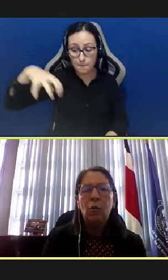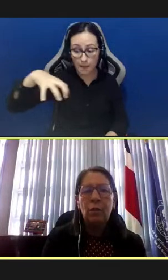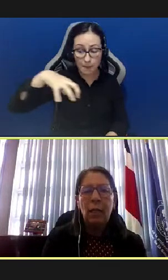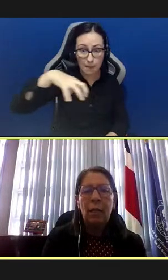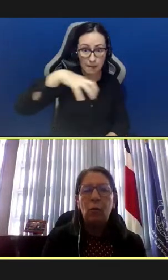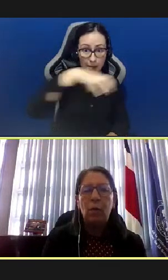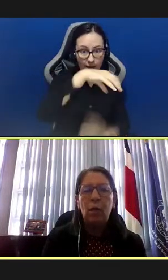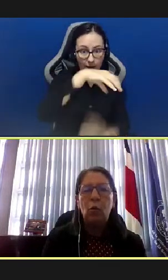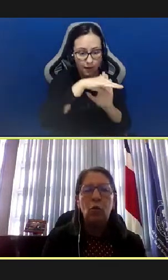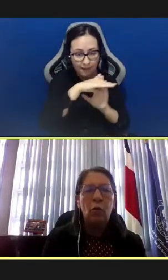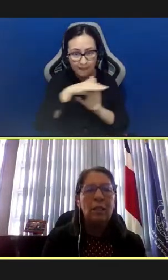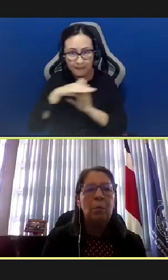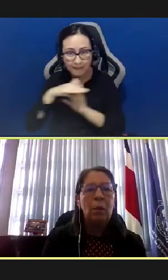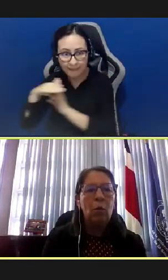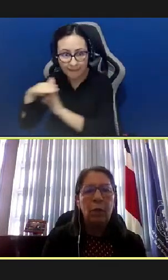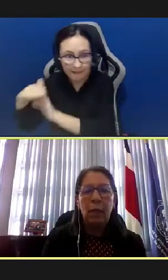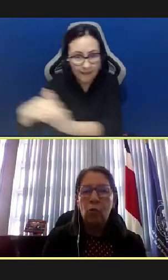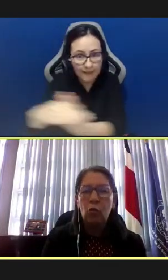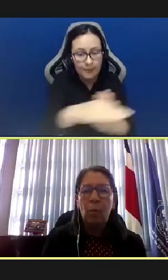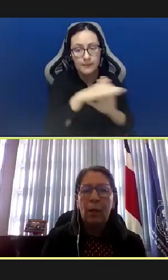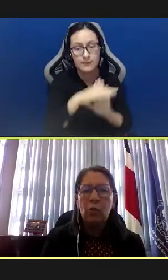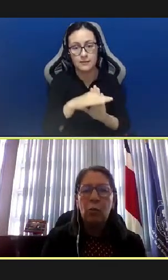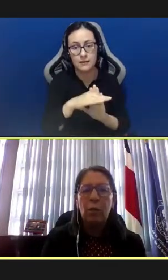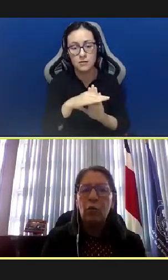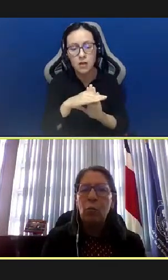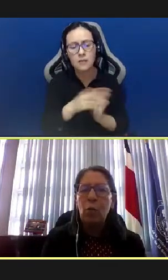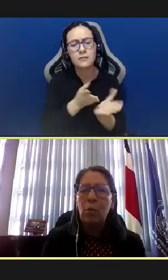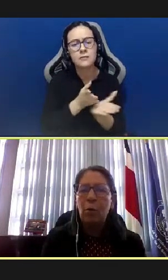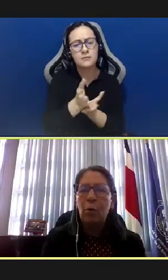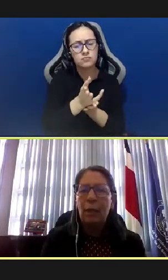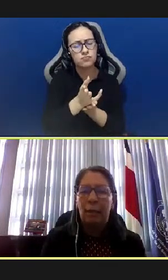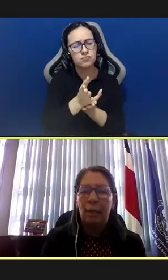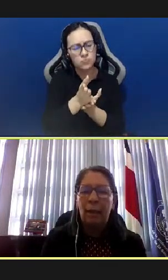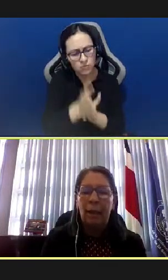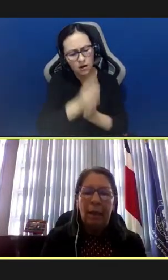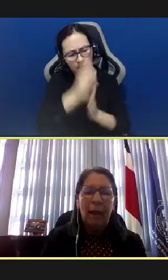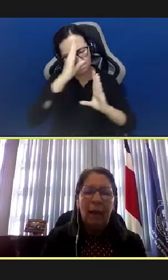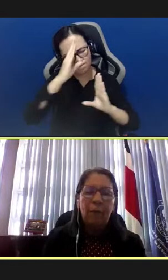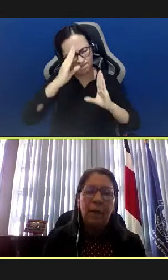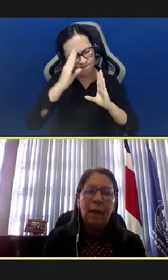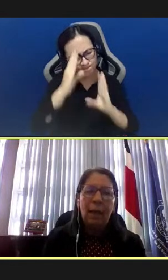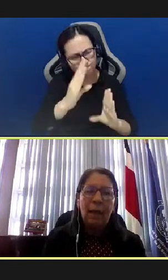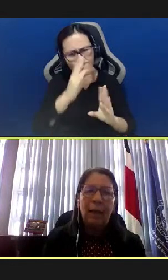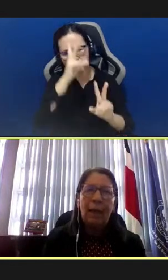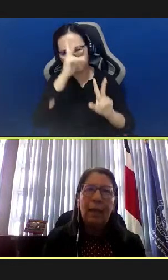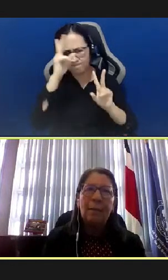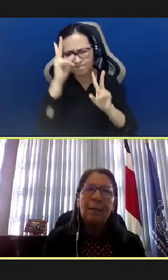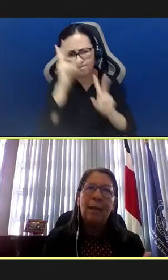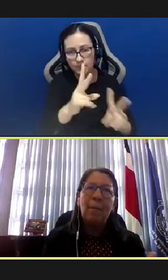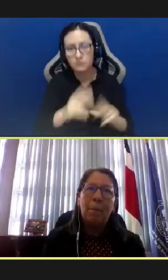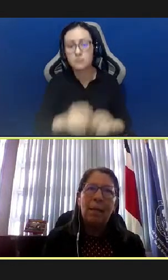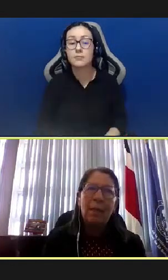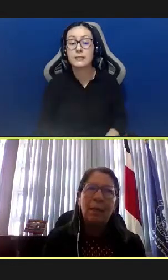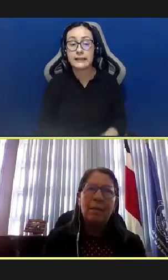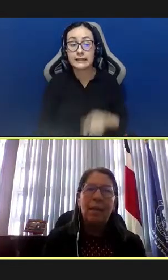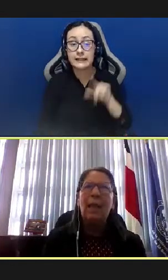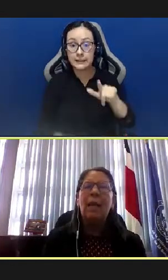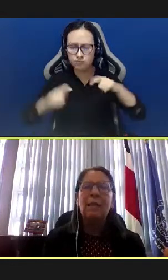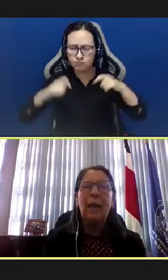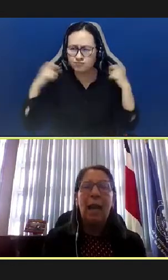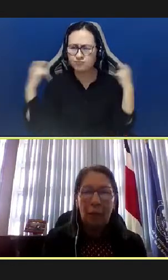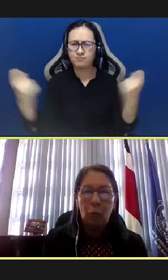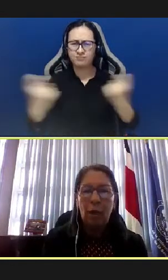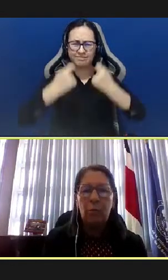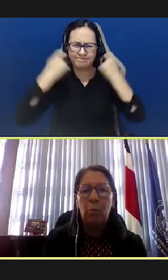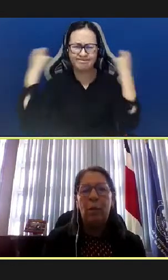of the stakeholders, where, for example, we developed technical criteria for inclusion, as well as respecting